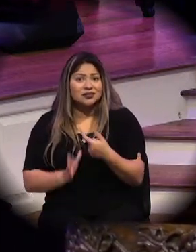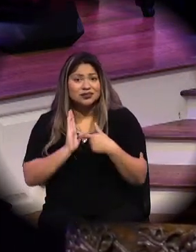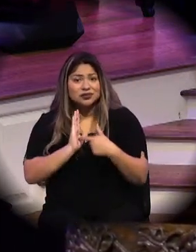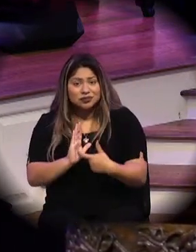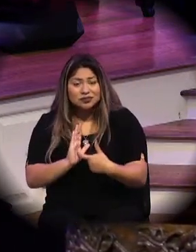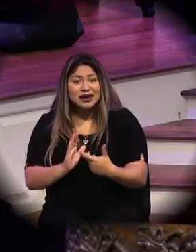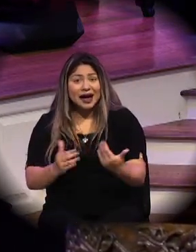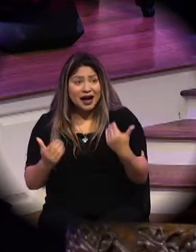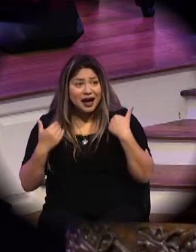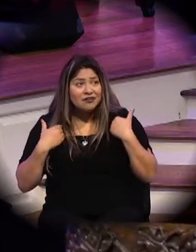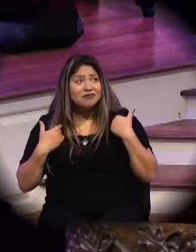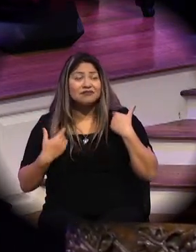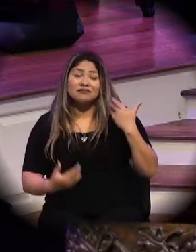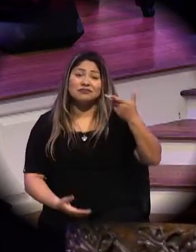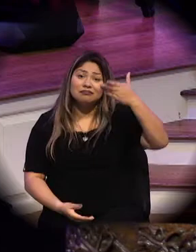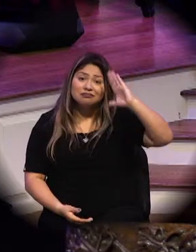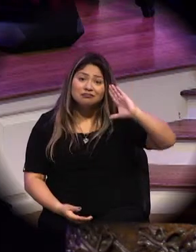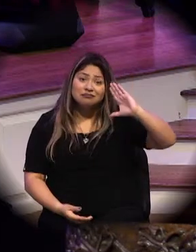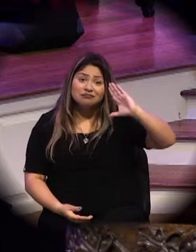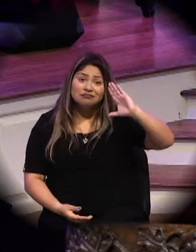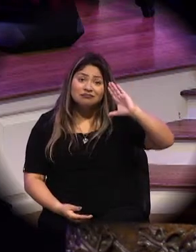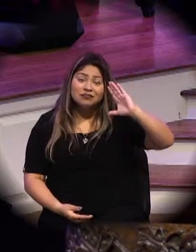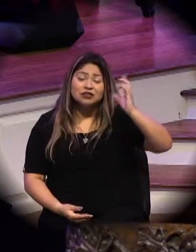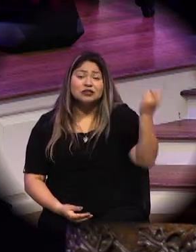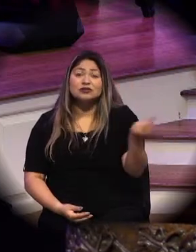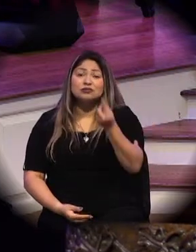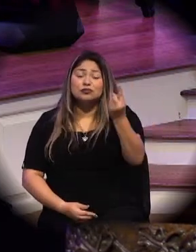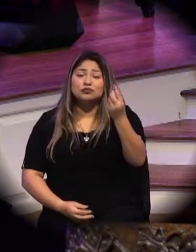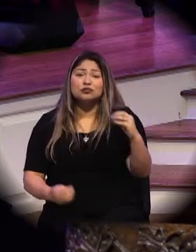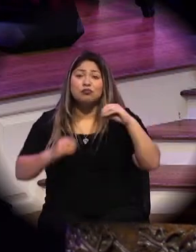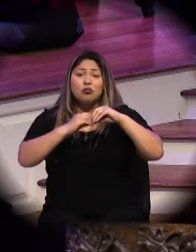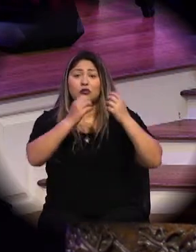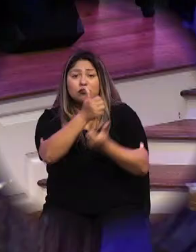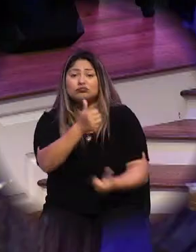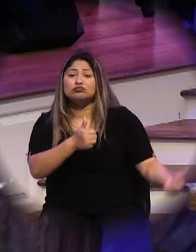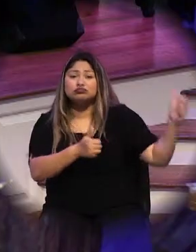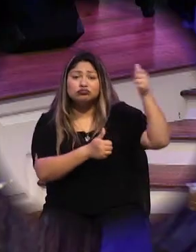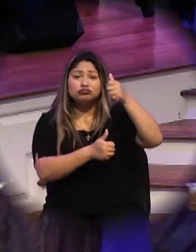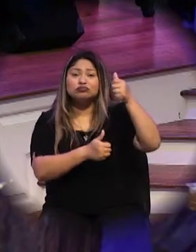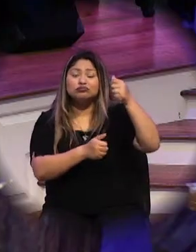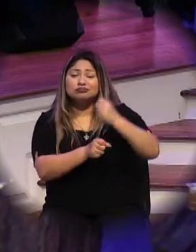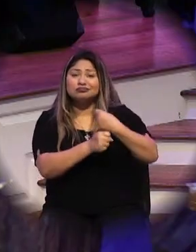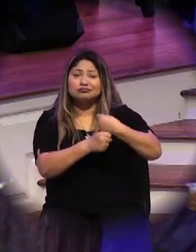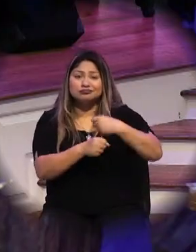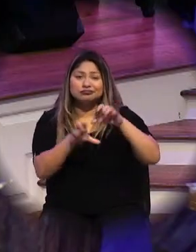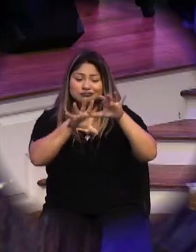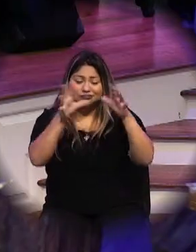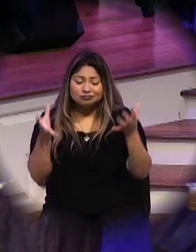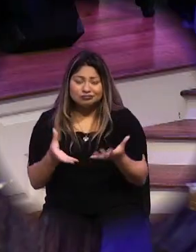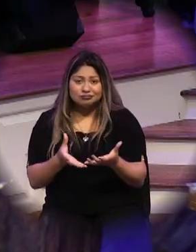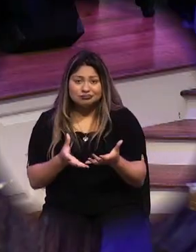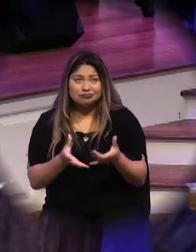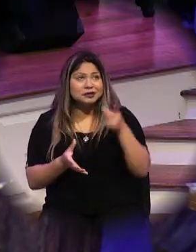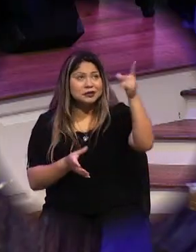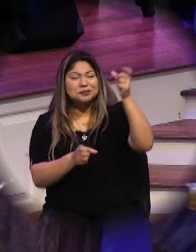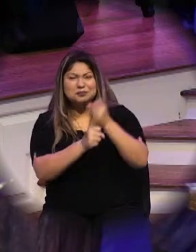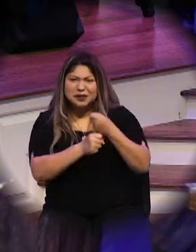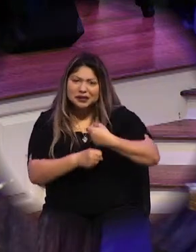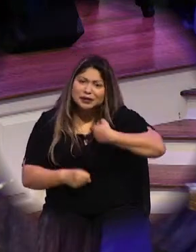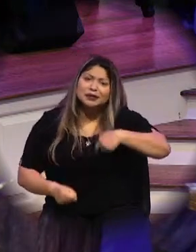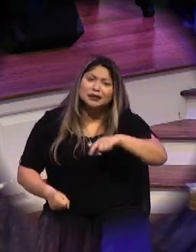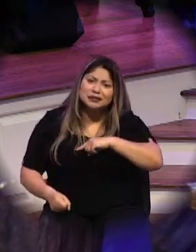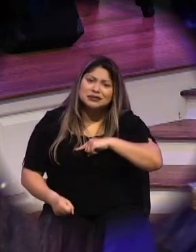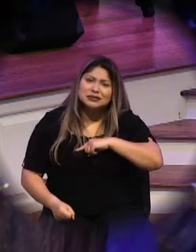is one who is greater than we, one who made the world, one who made us. Paul is